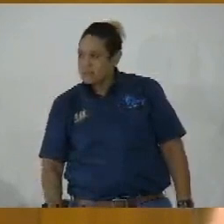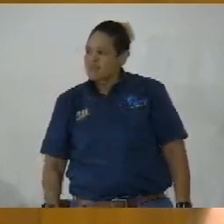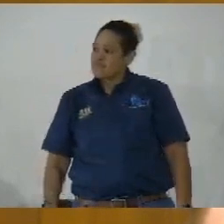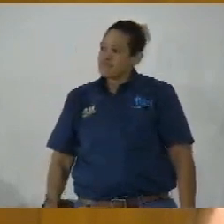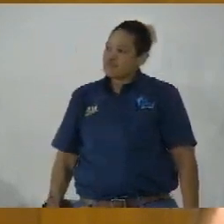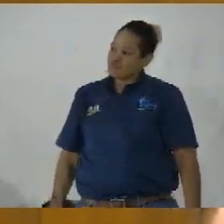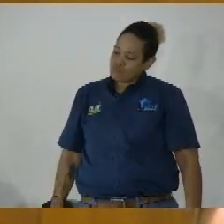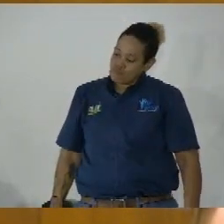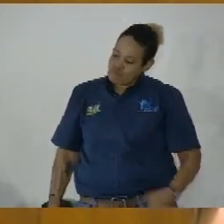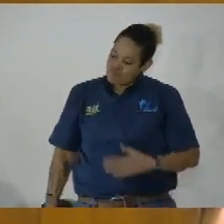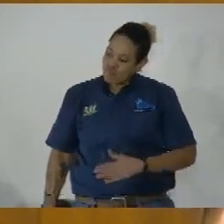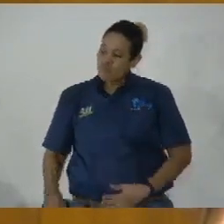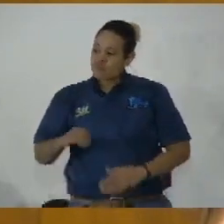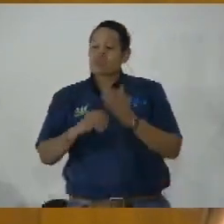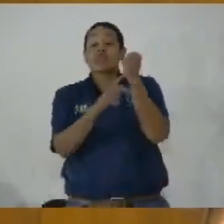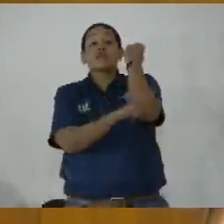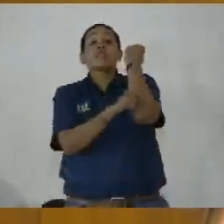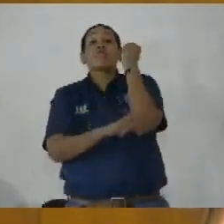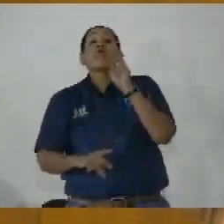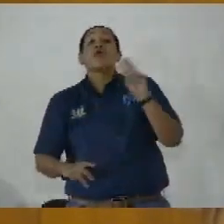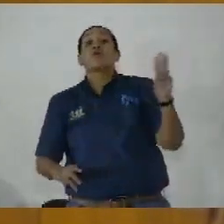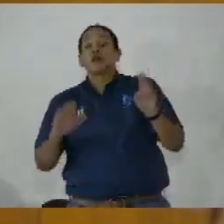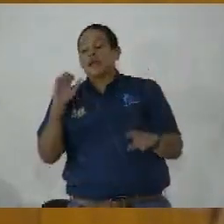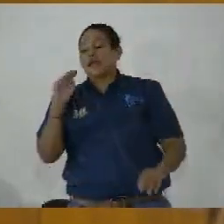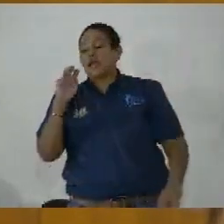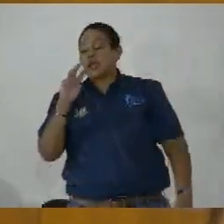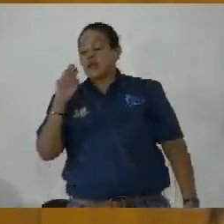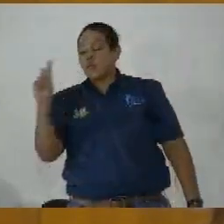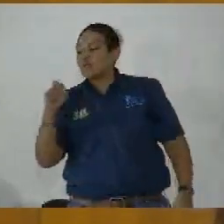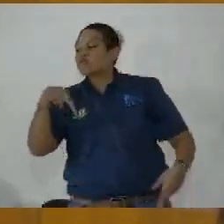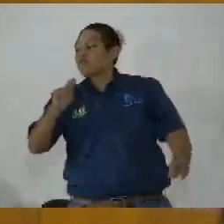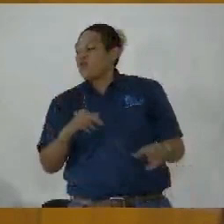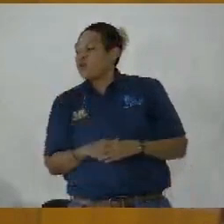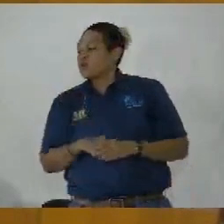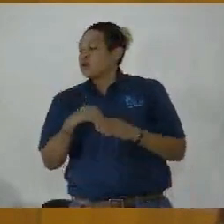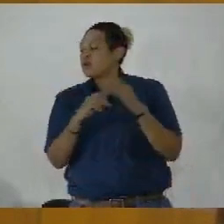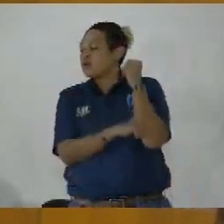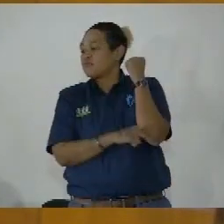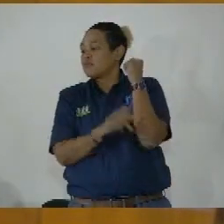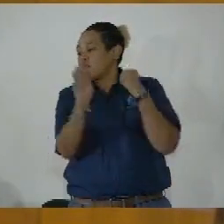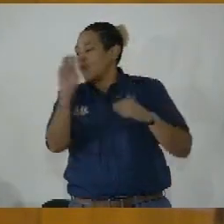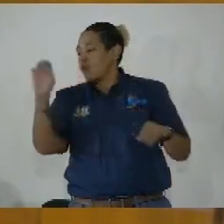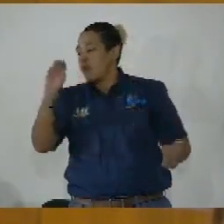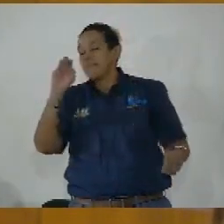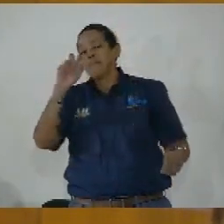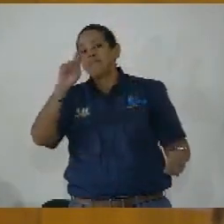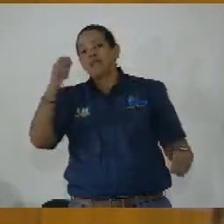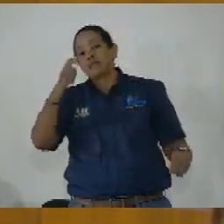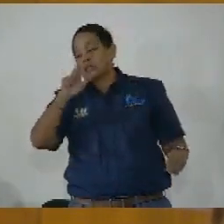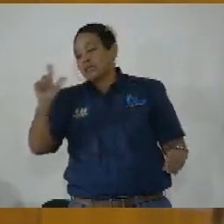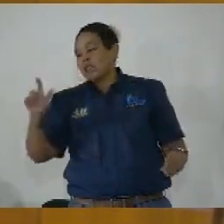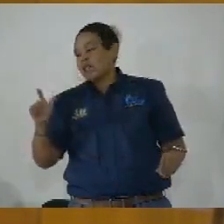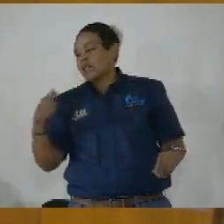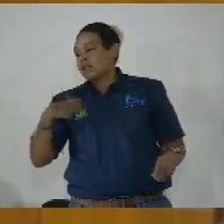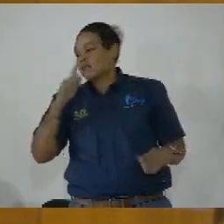In Portland Western, we have Canewood Road. In Portland Eastern, we also have Naylors Hill, and we'll